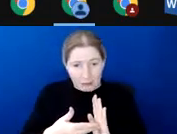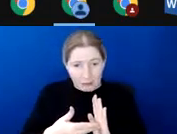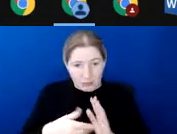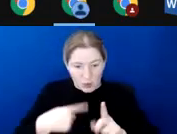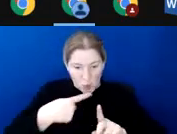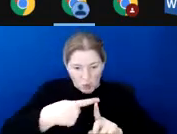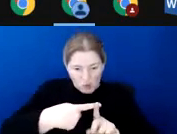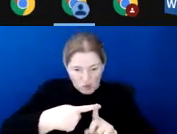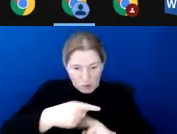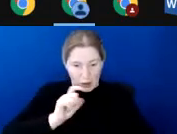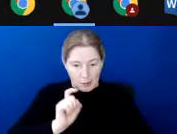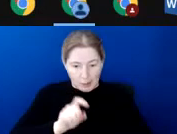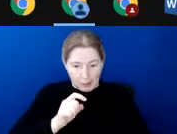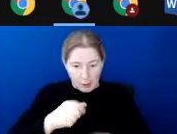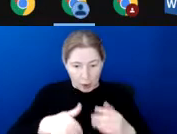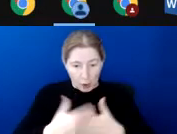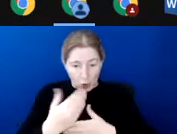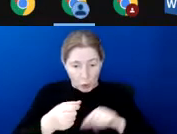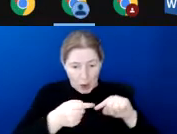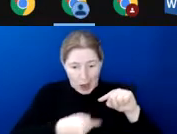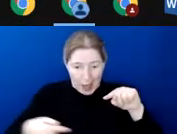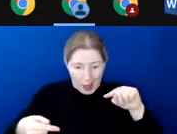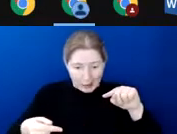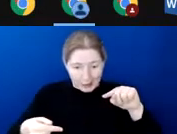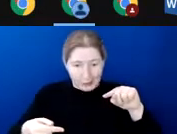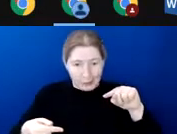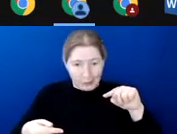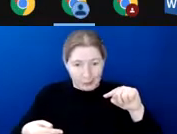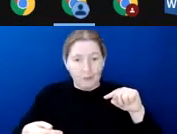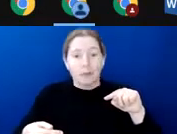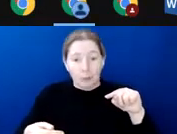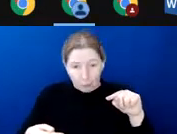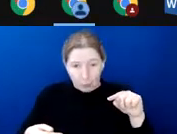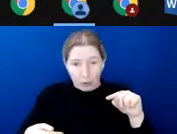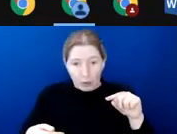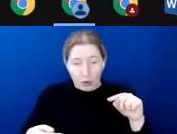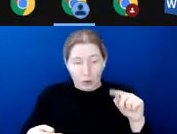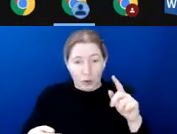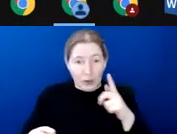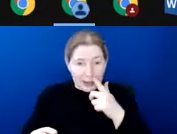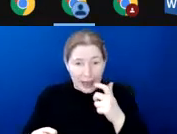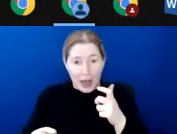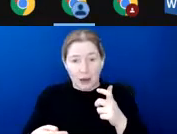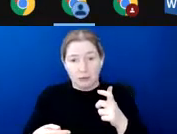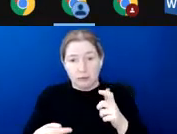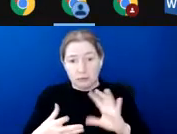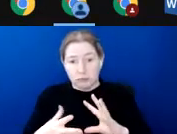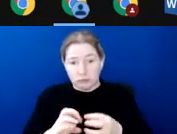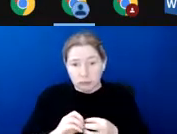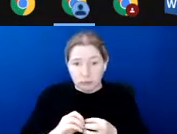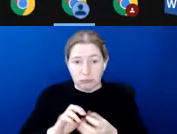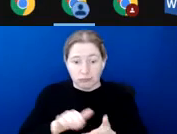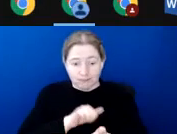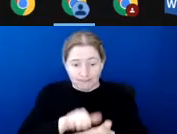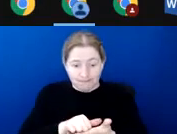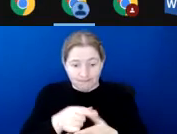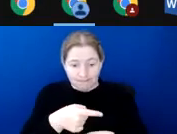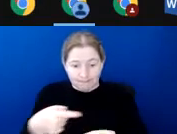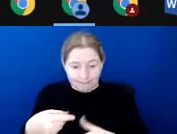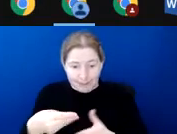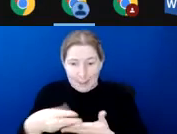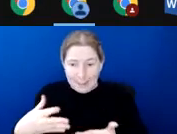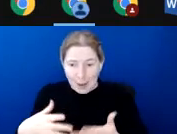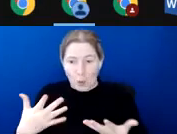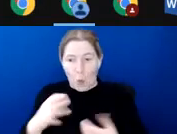simply just create a new line. And here I'm able to create new lines on amount